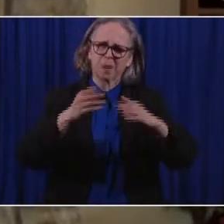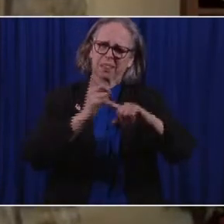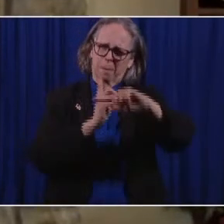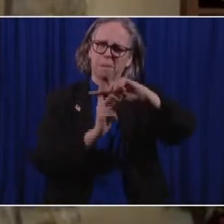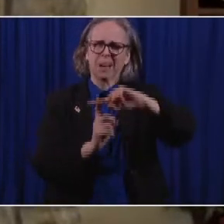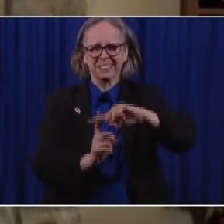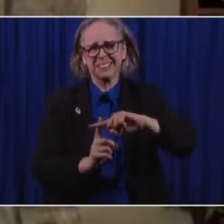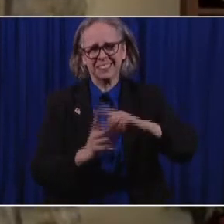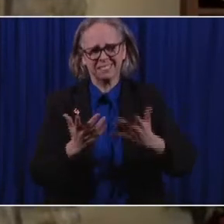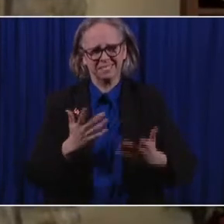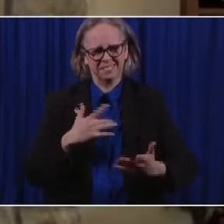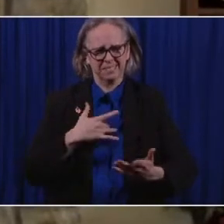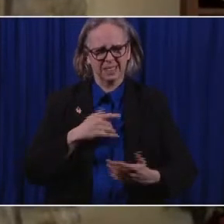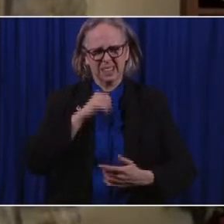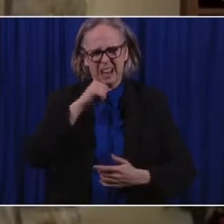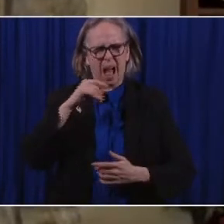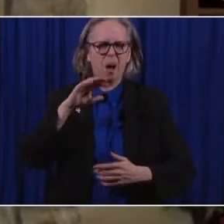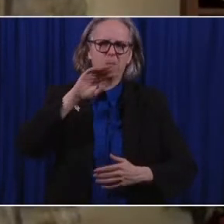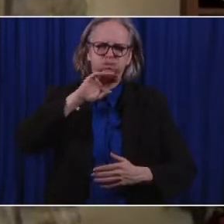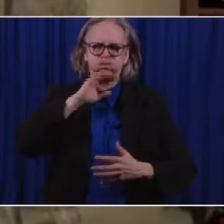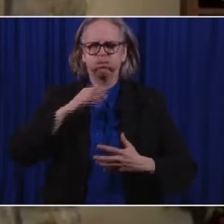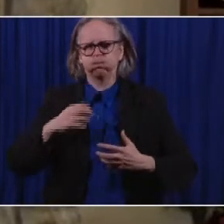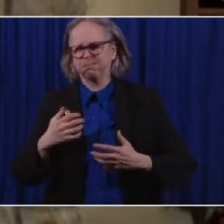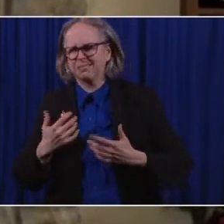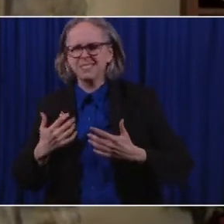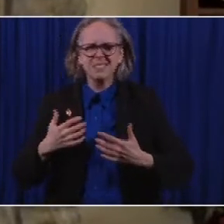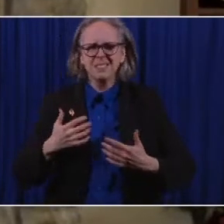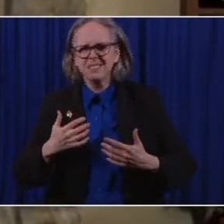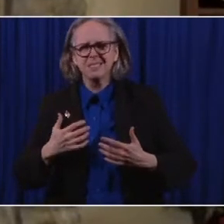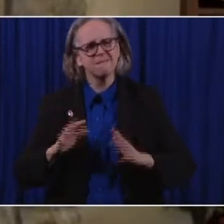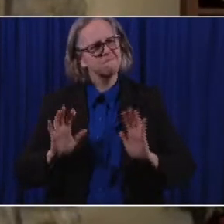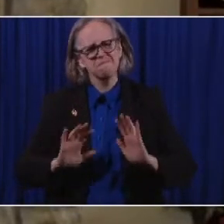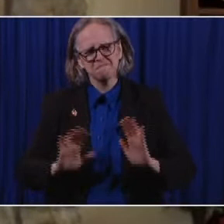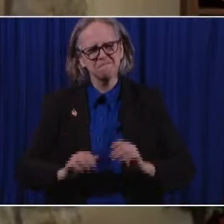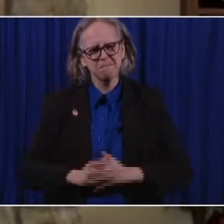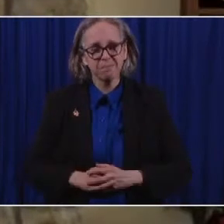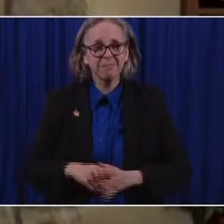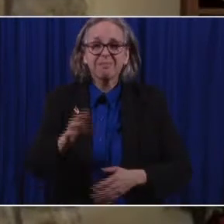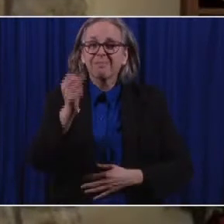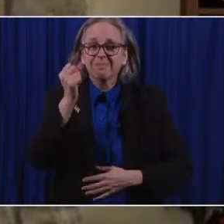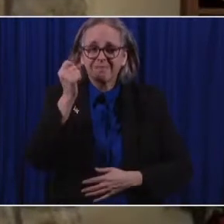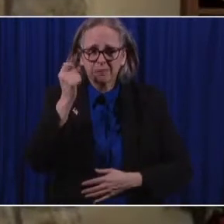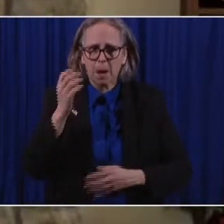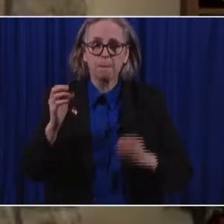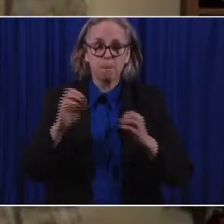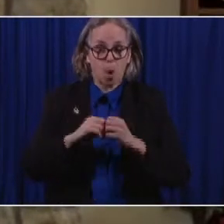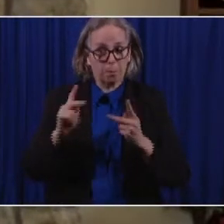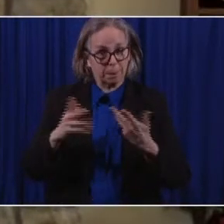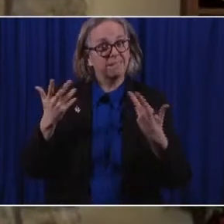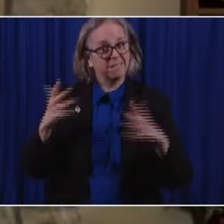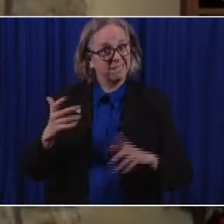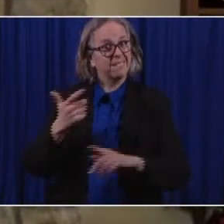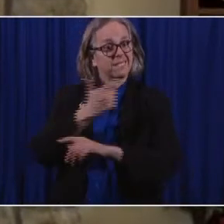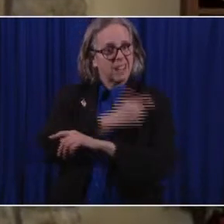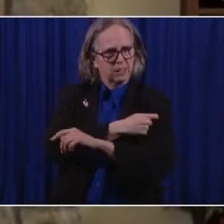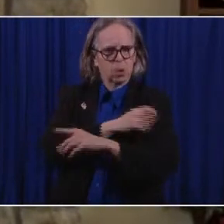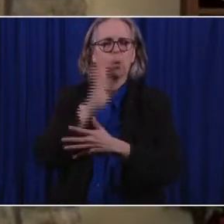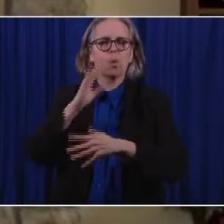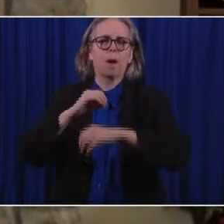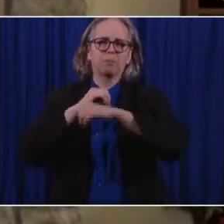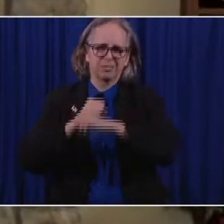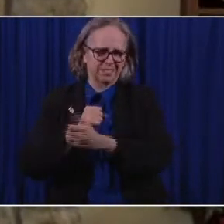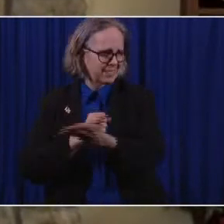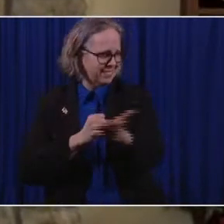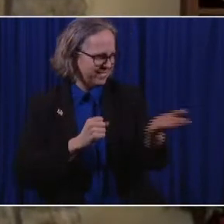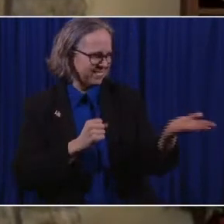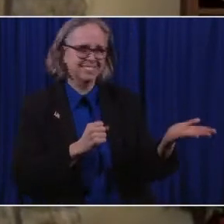get in, but it's good news for all of us. The more people we can get vaccinated and the quicker that we can get this done. I know, Lieutenant Governor, you were